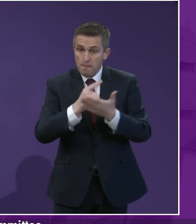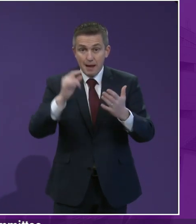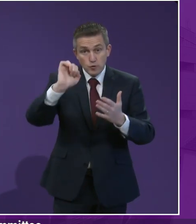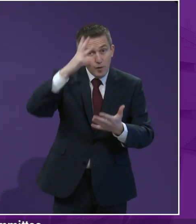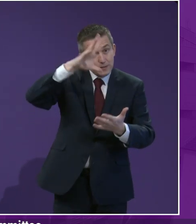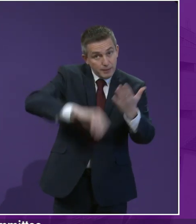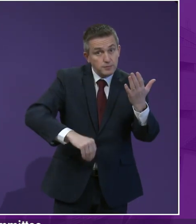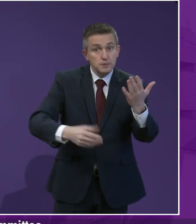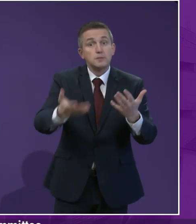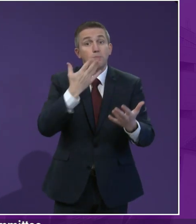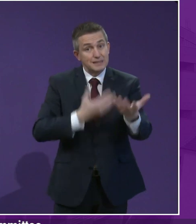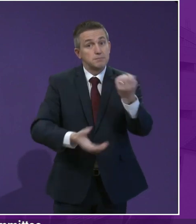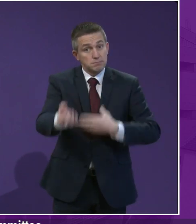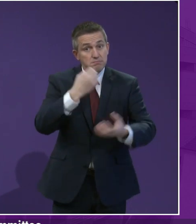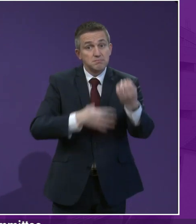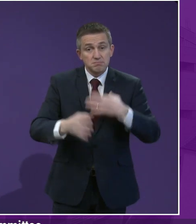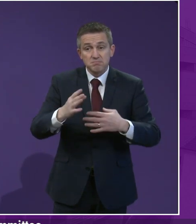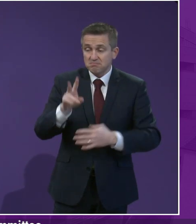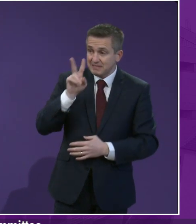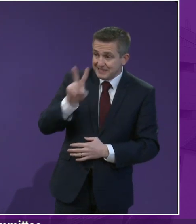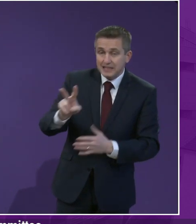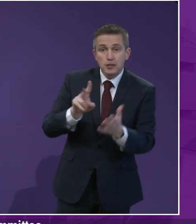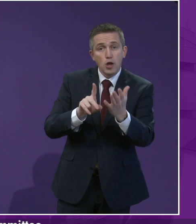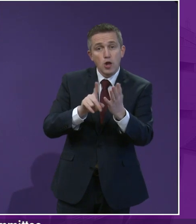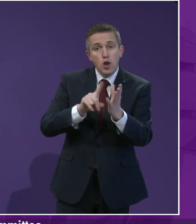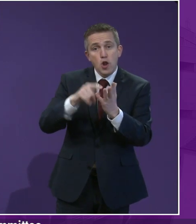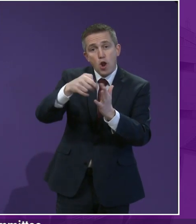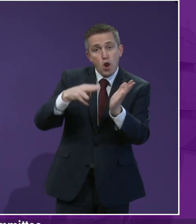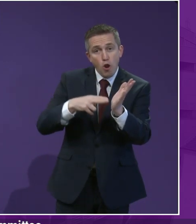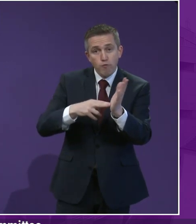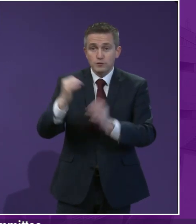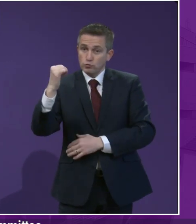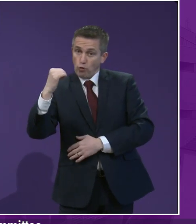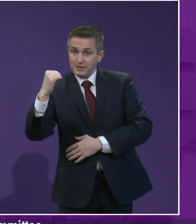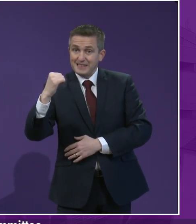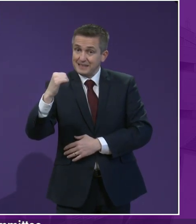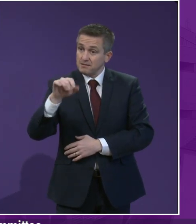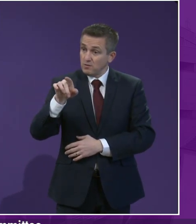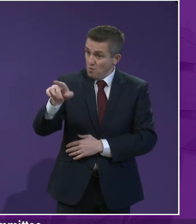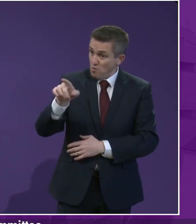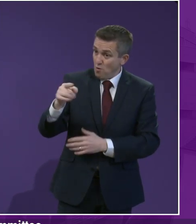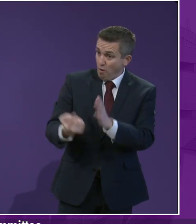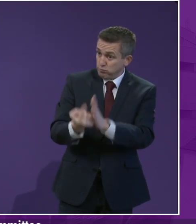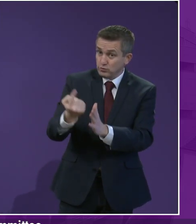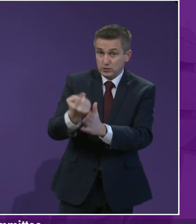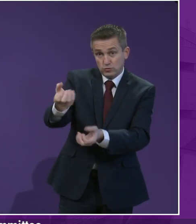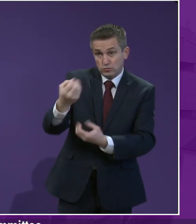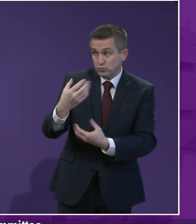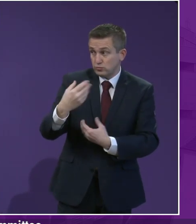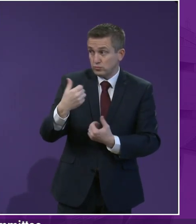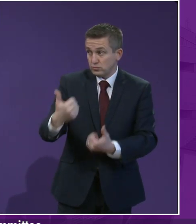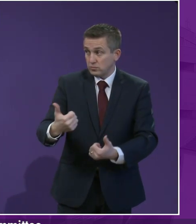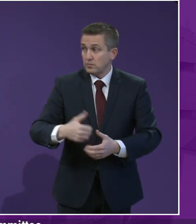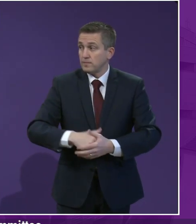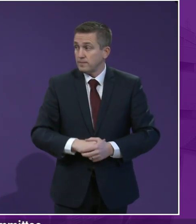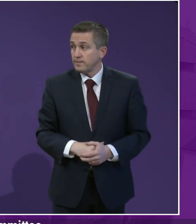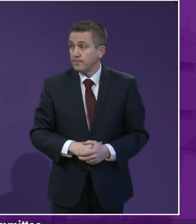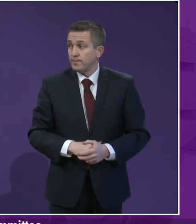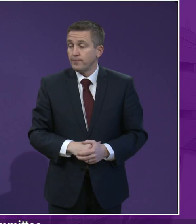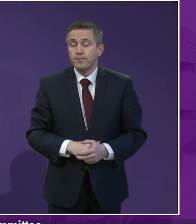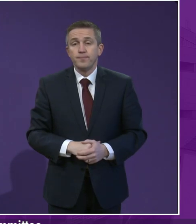universities. So I'm quite happy to open up if you would be quite keen to put on to record